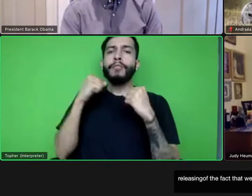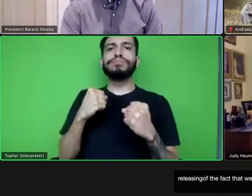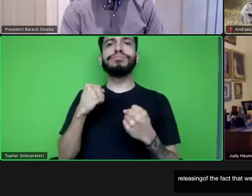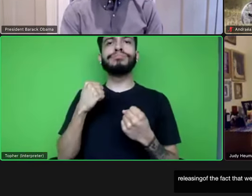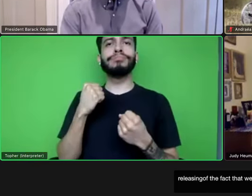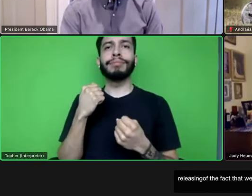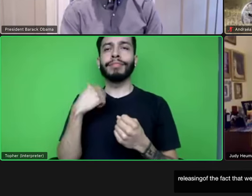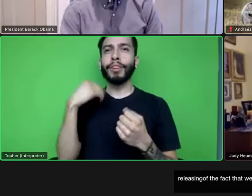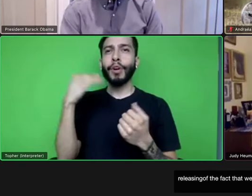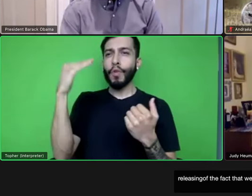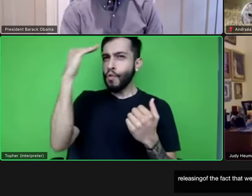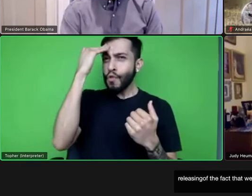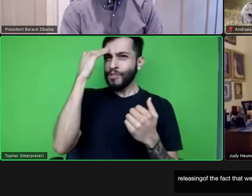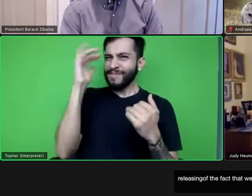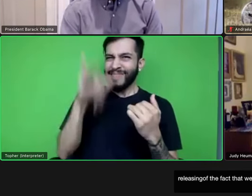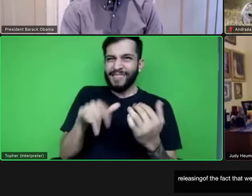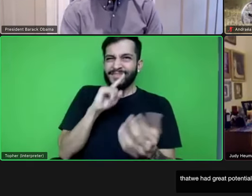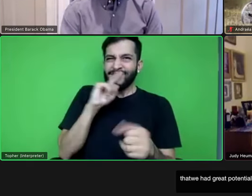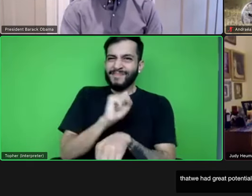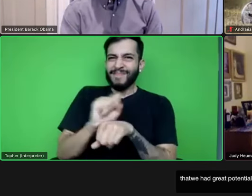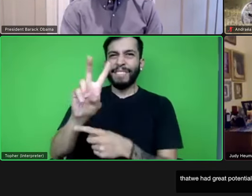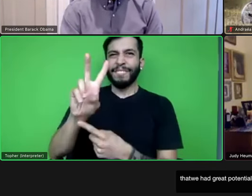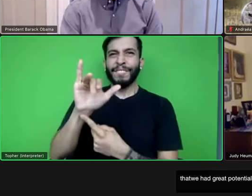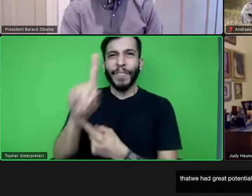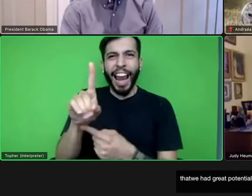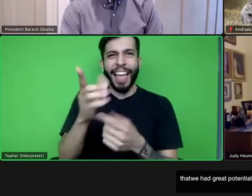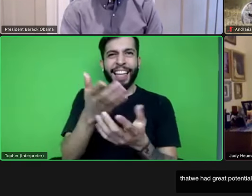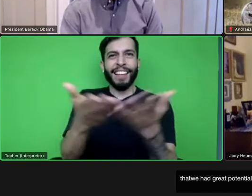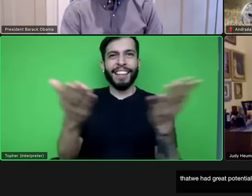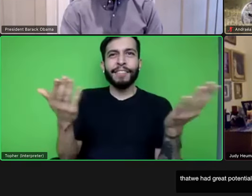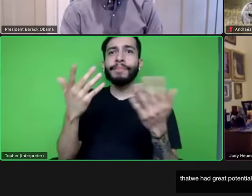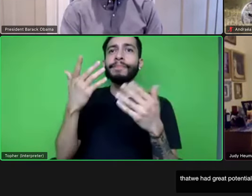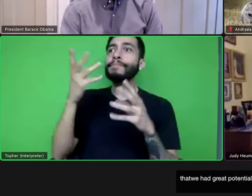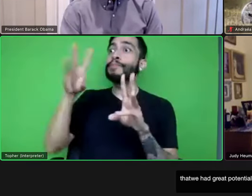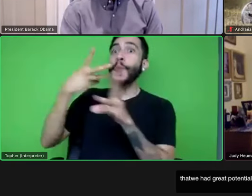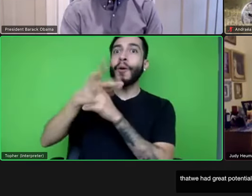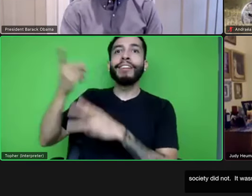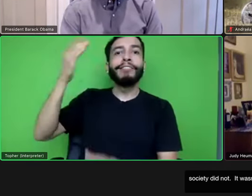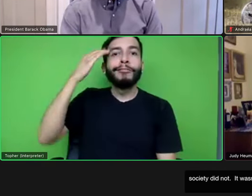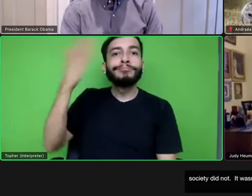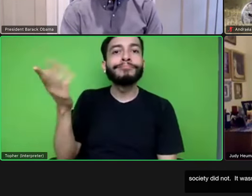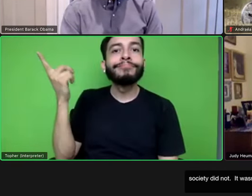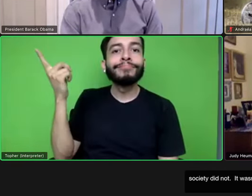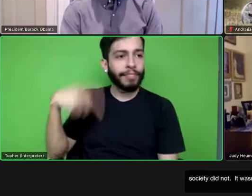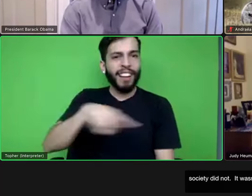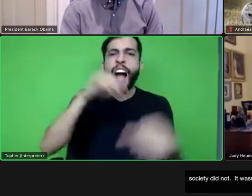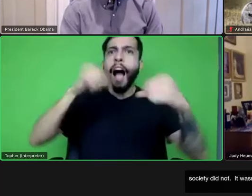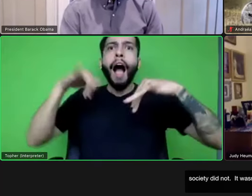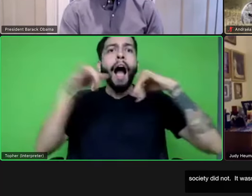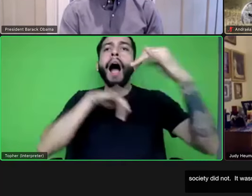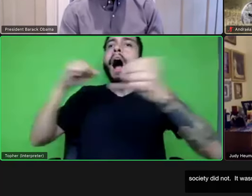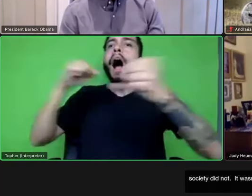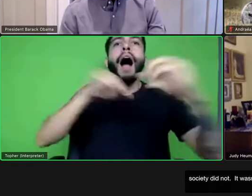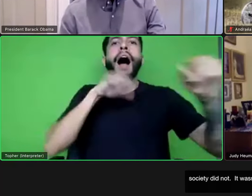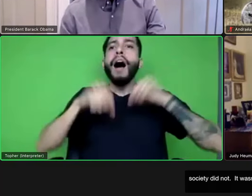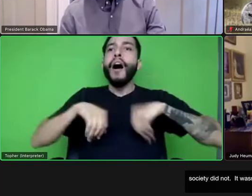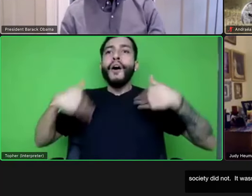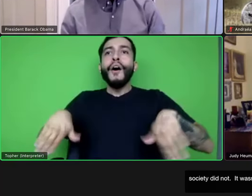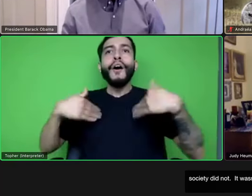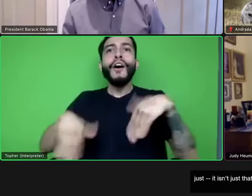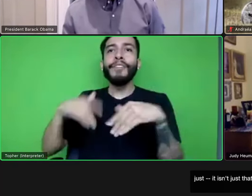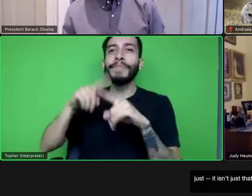but society did not. And wasn't just and isn't just that society hasn't seen it,